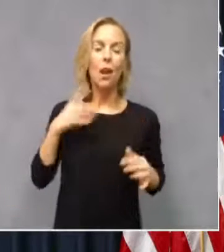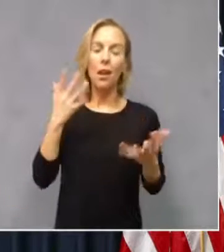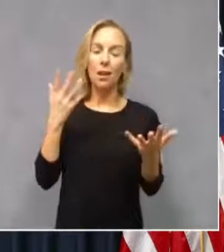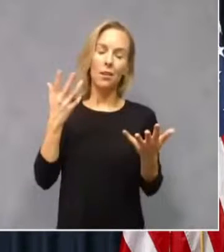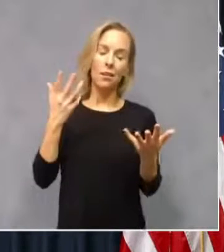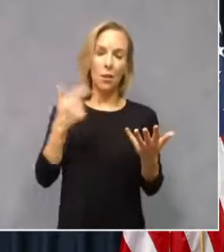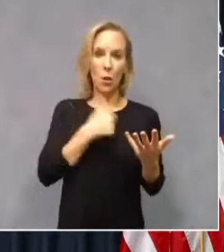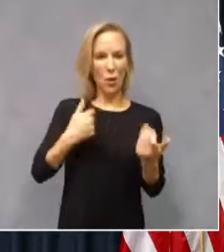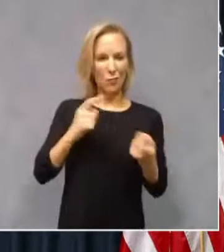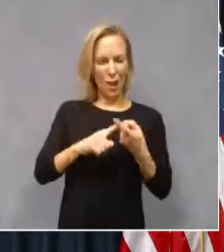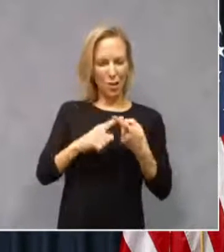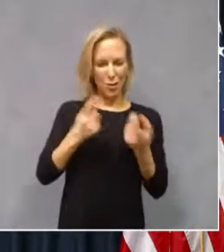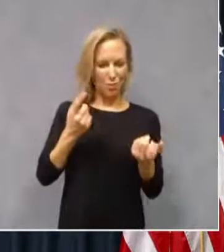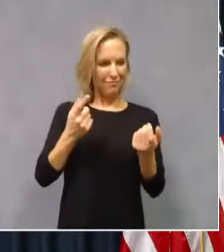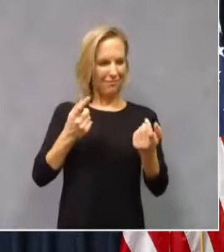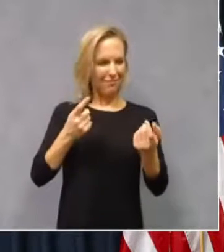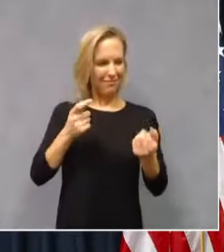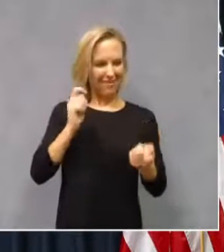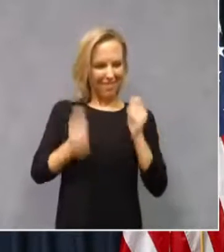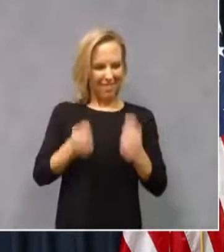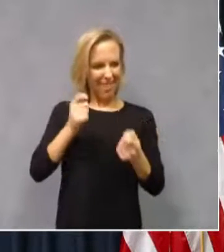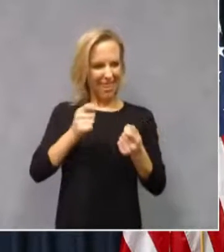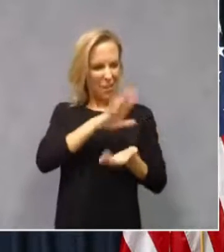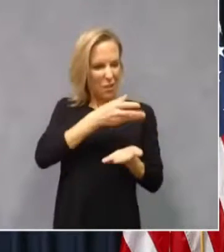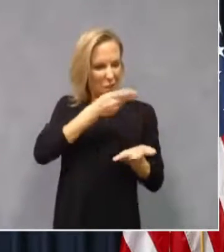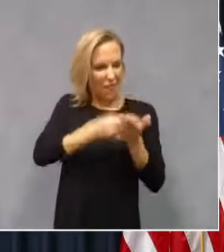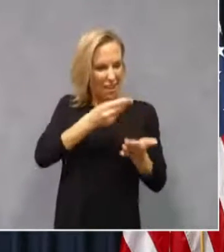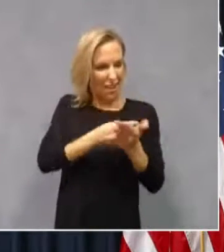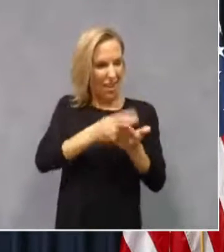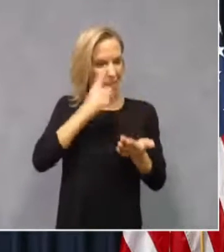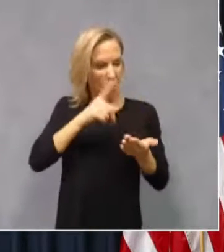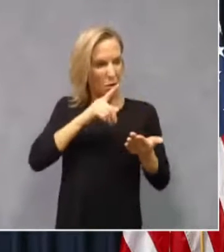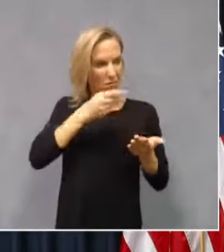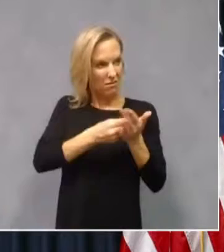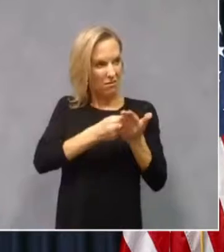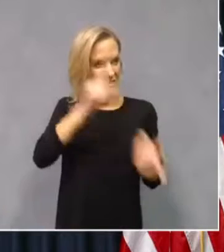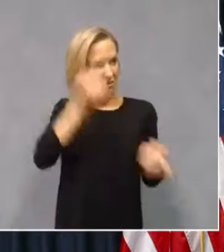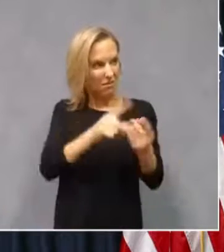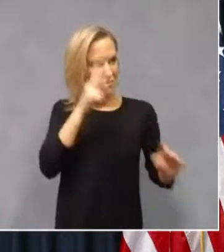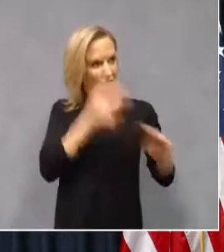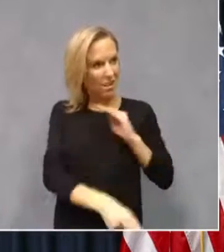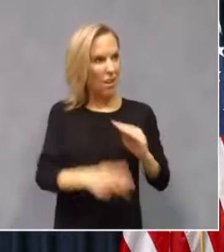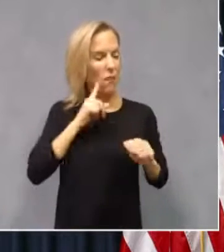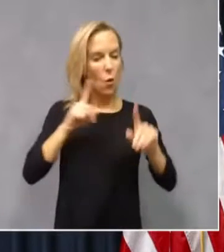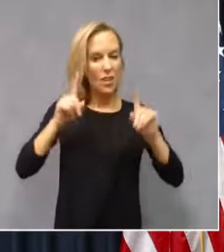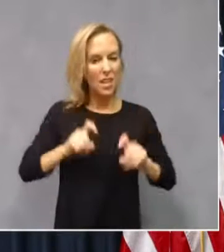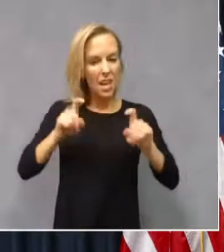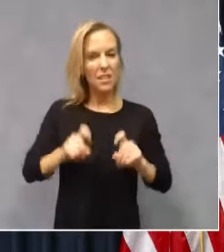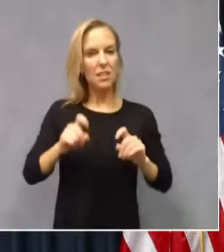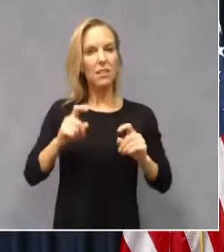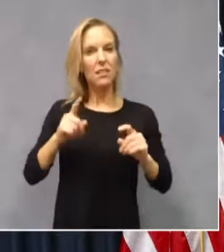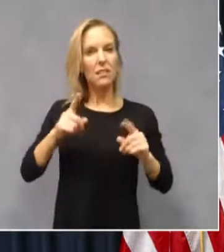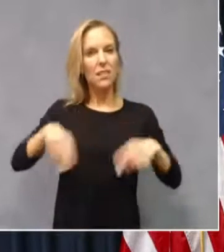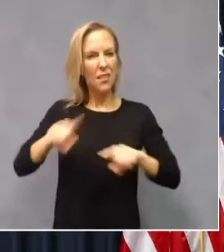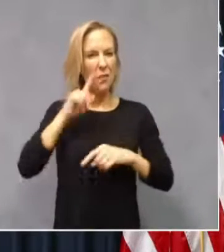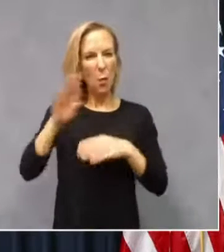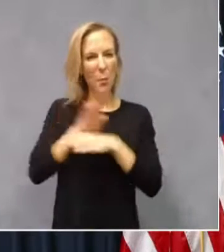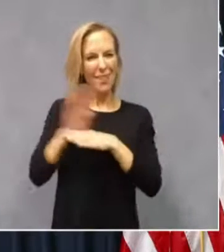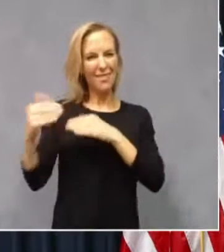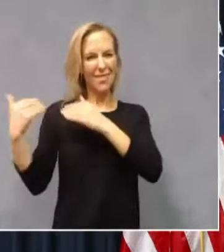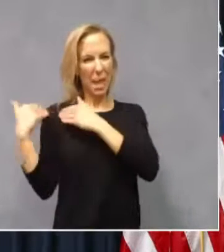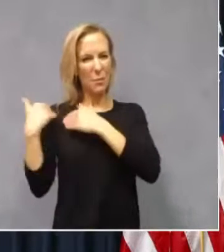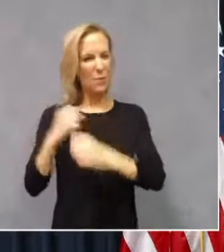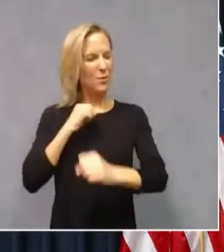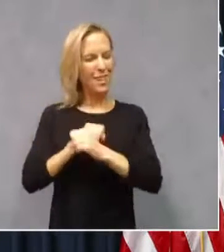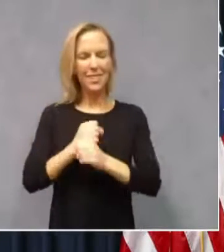dollars for testing for a virus on business liability protections. Again, that just